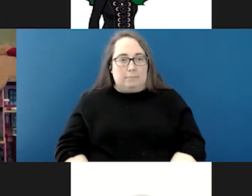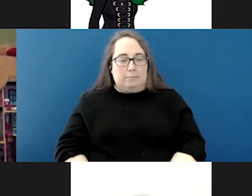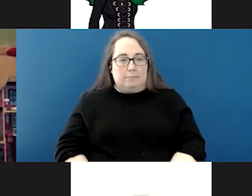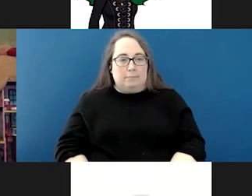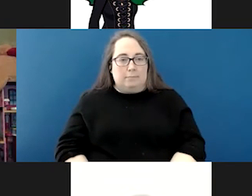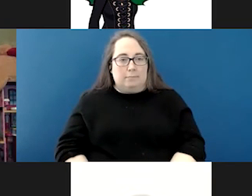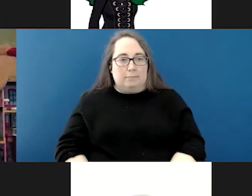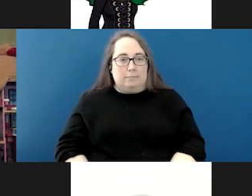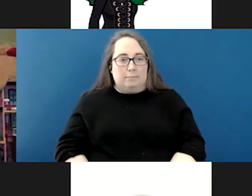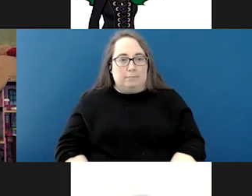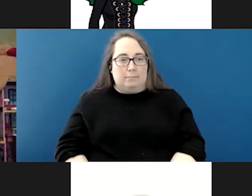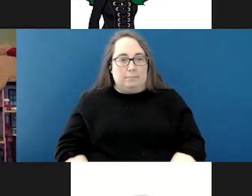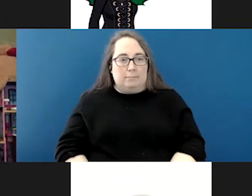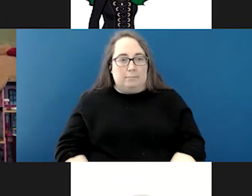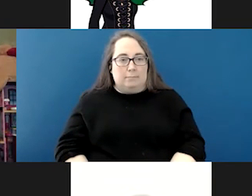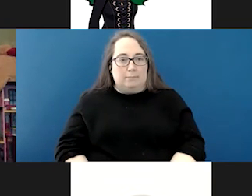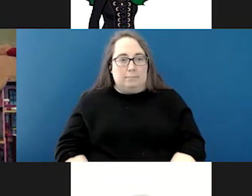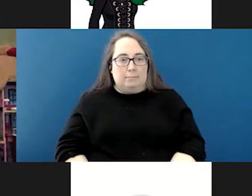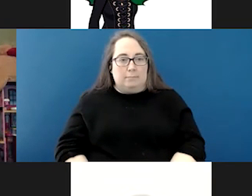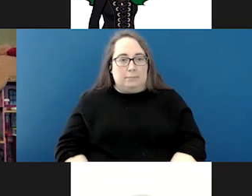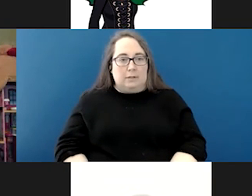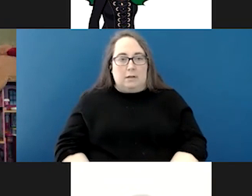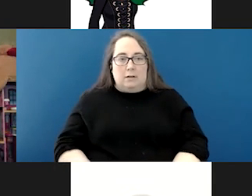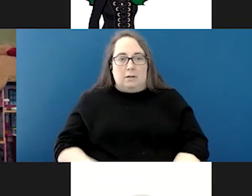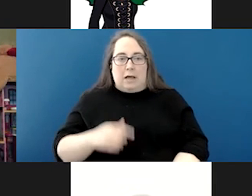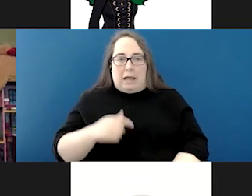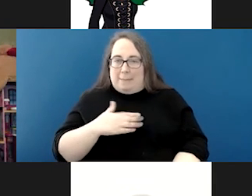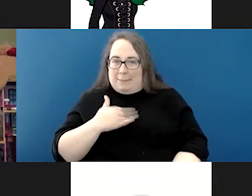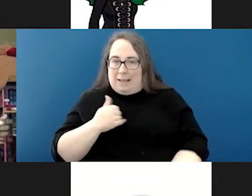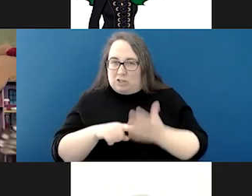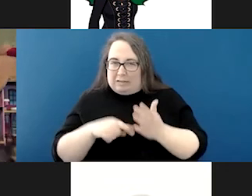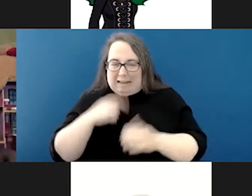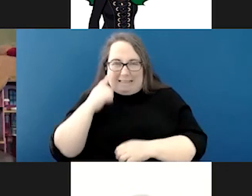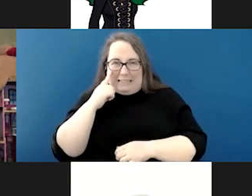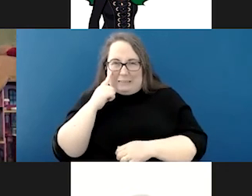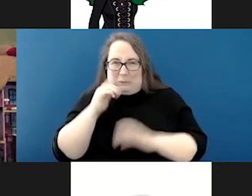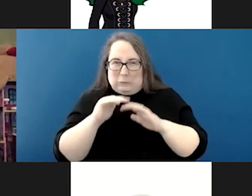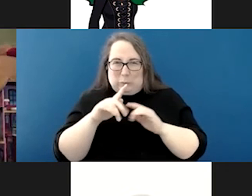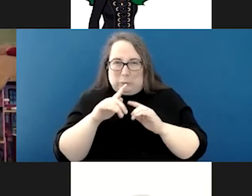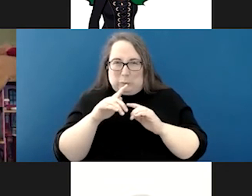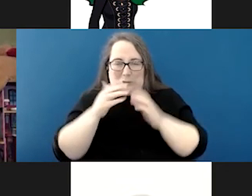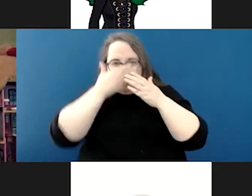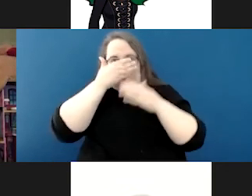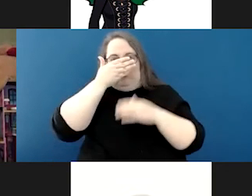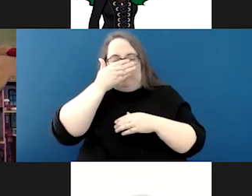I'm glad I checked because I don't think I do have enough space. All right, so